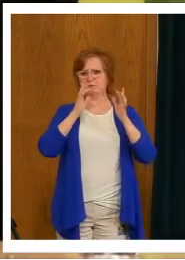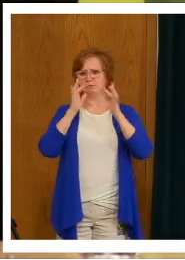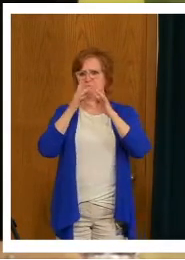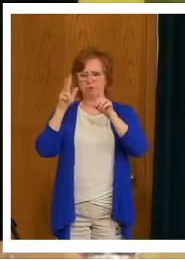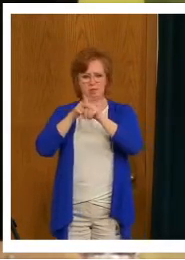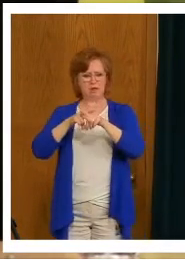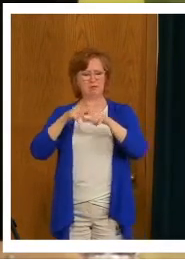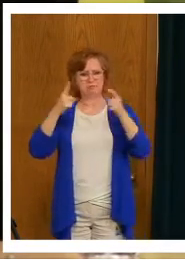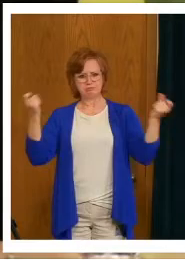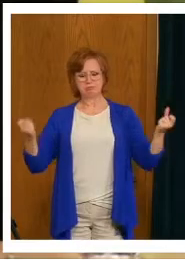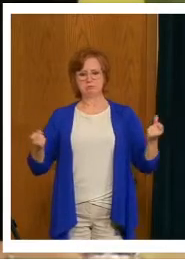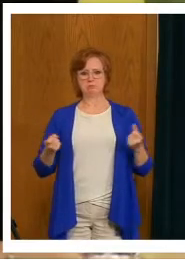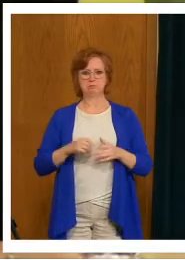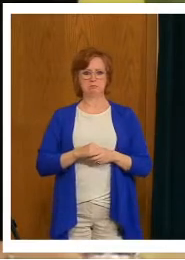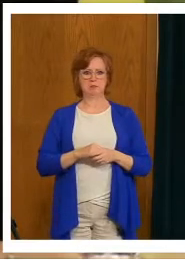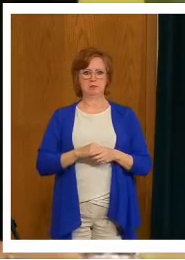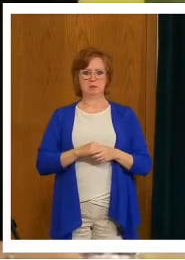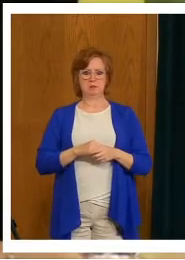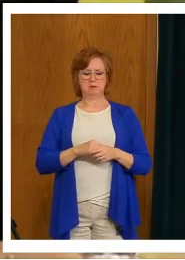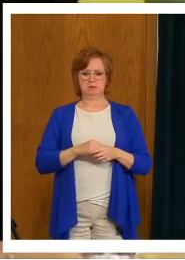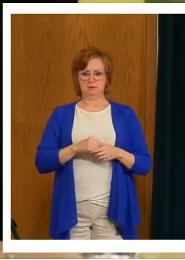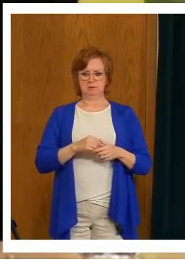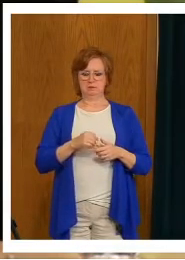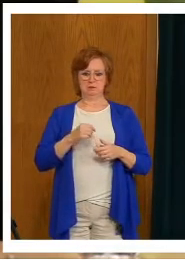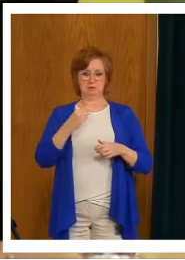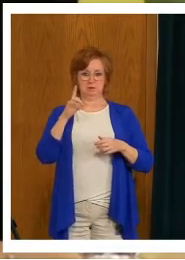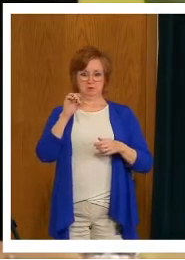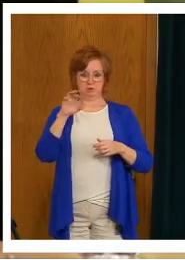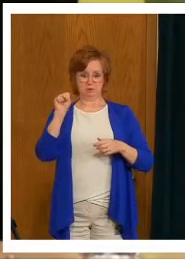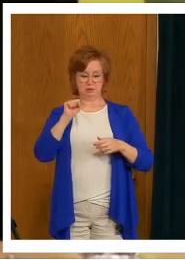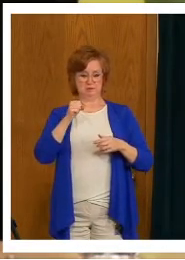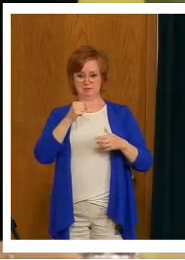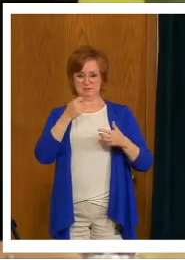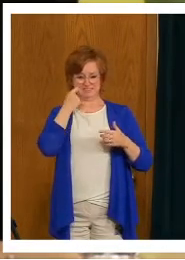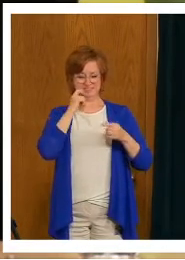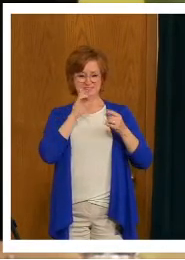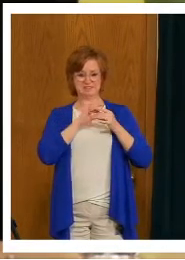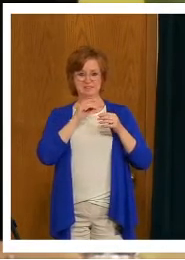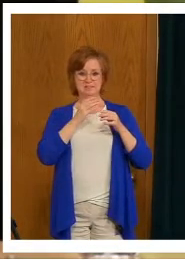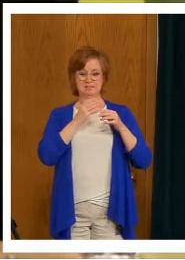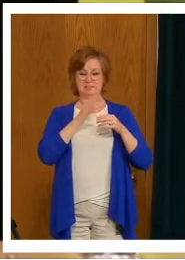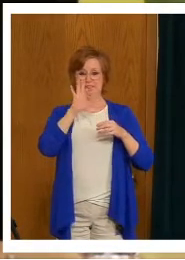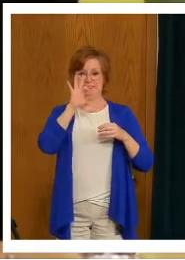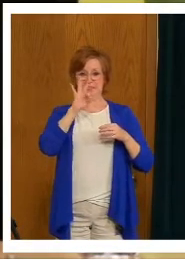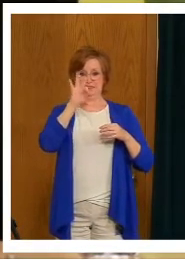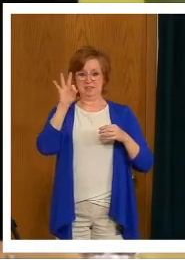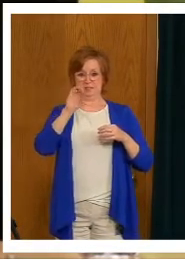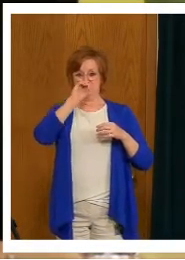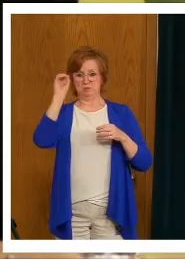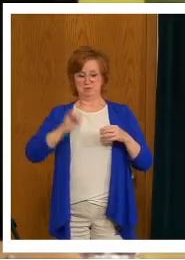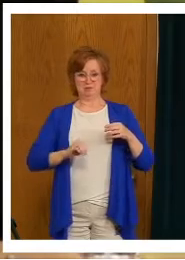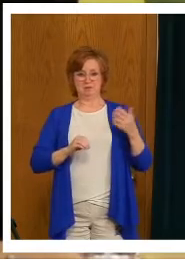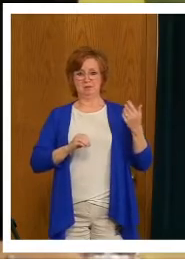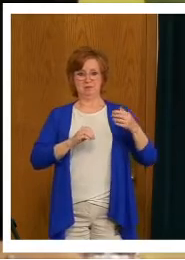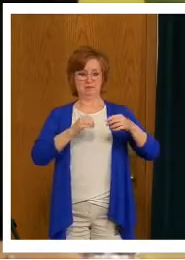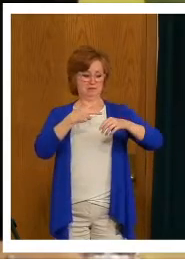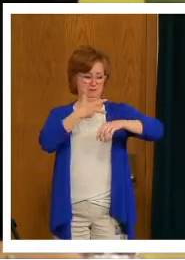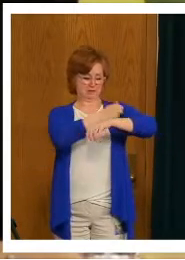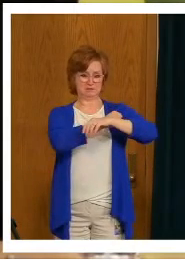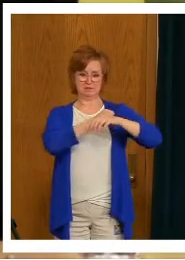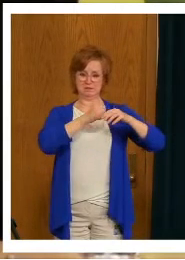one dose, being in excess of 99% preventing not only severe outcomes of COVID, but actually